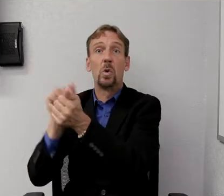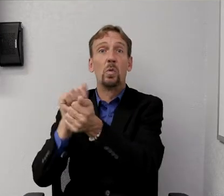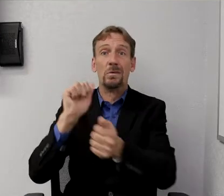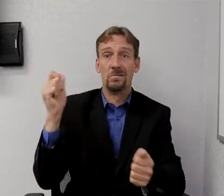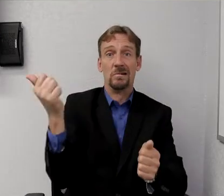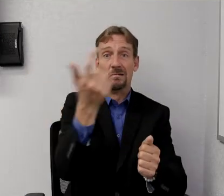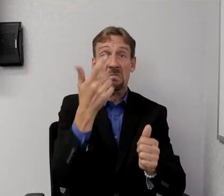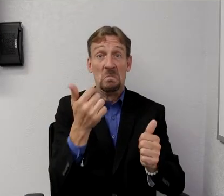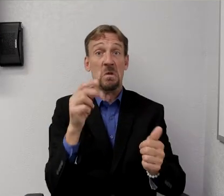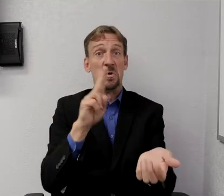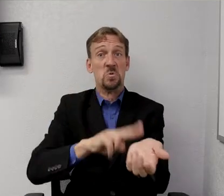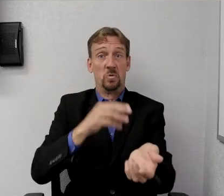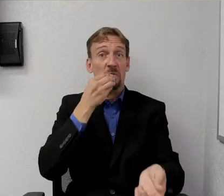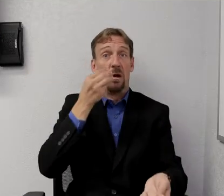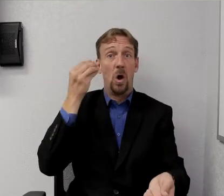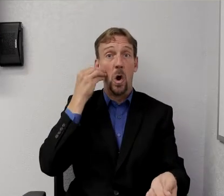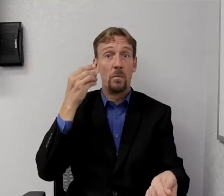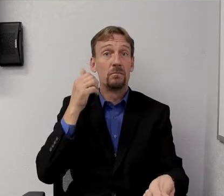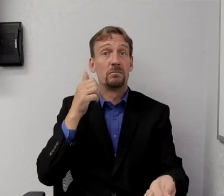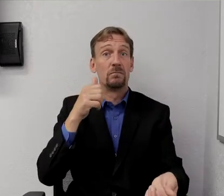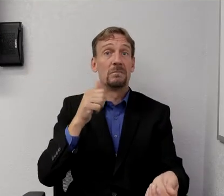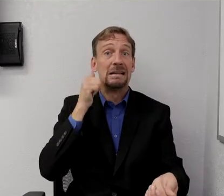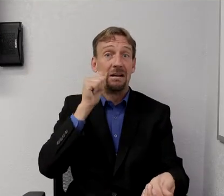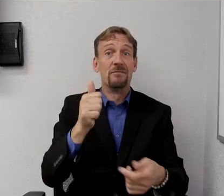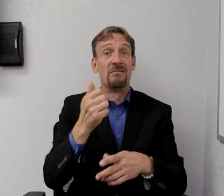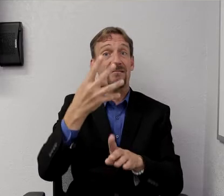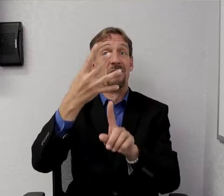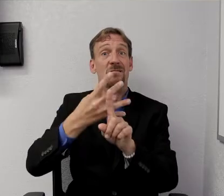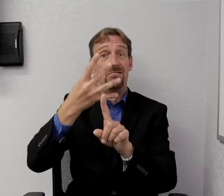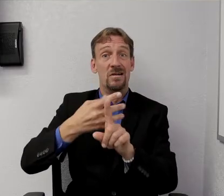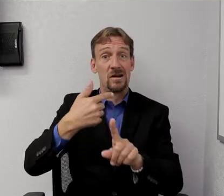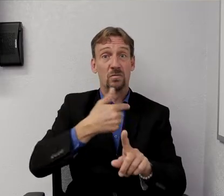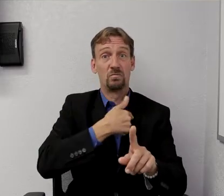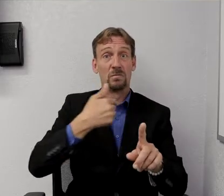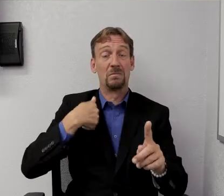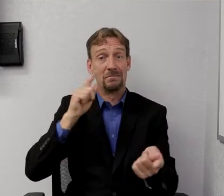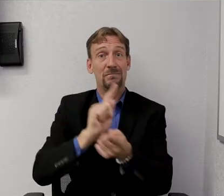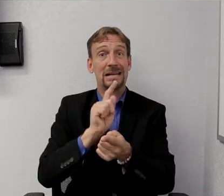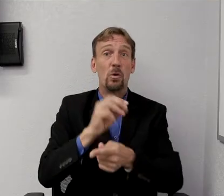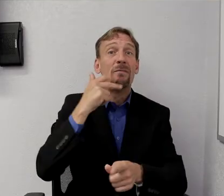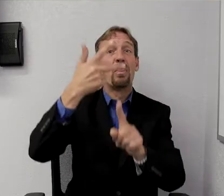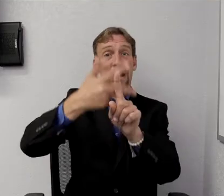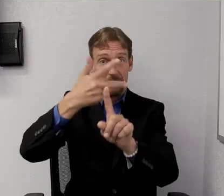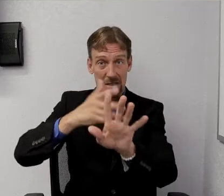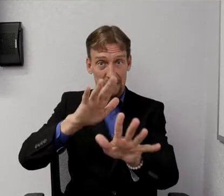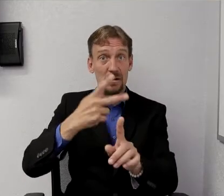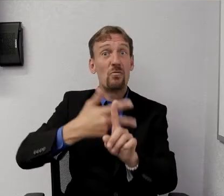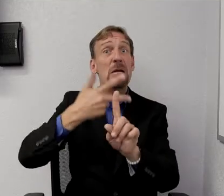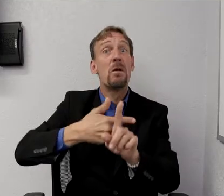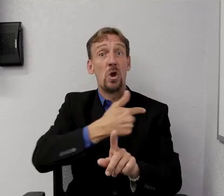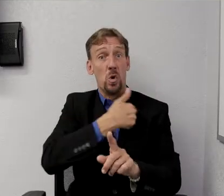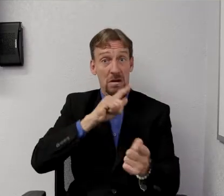nursing homes. In fact, we actually meet with them every single quarter. But since that breakout at Redwood Springs, we are staying in